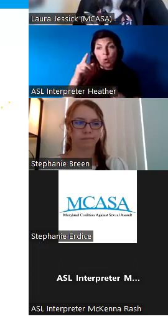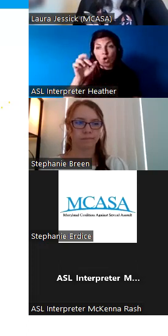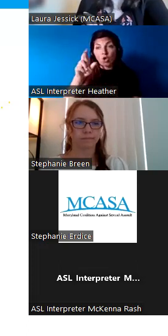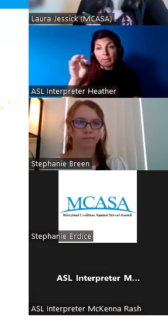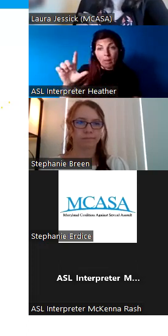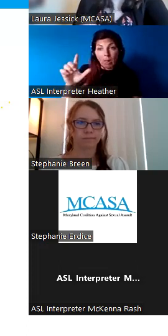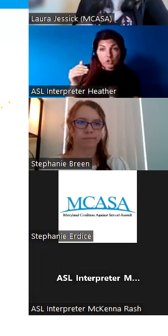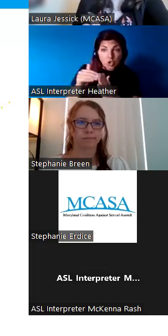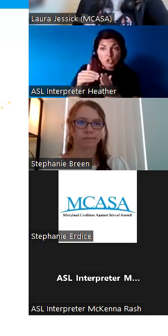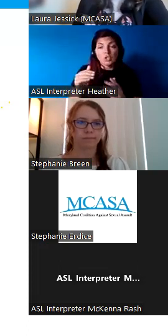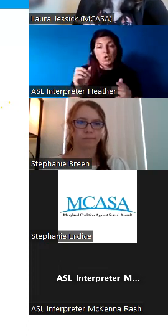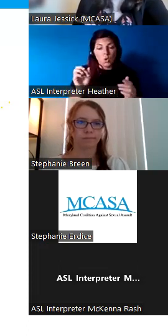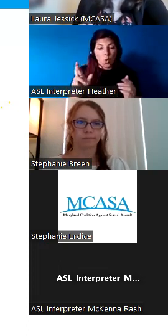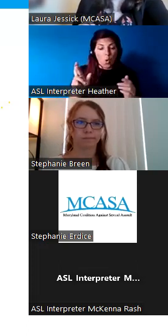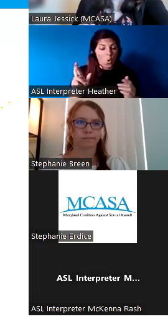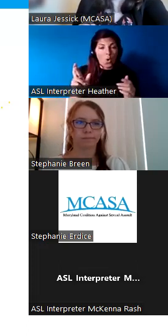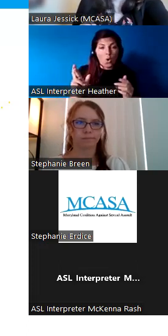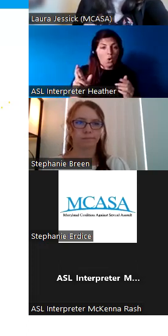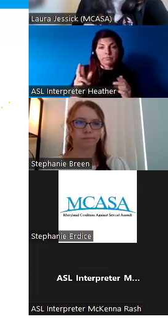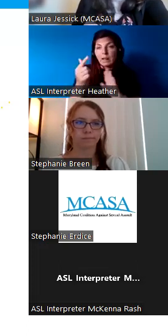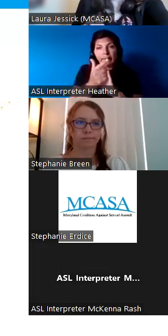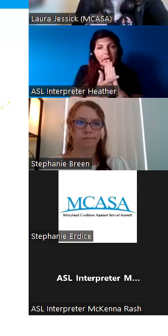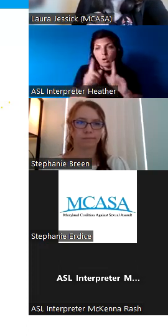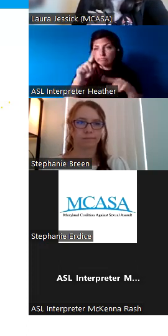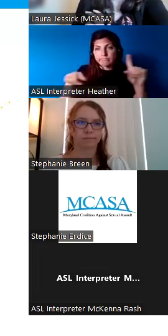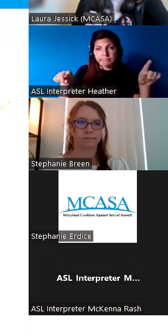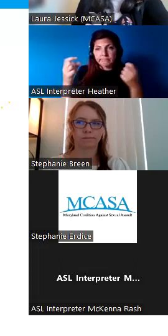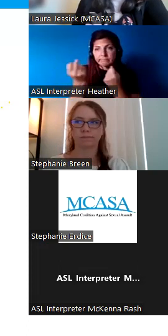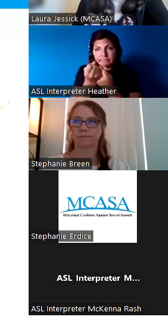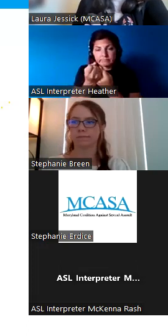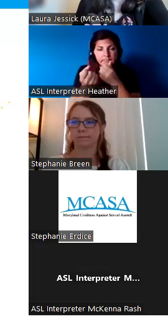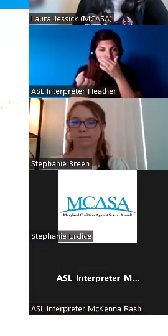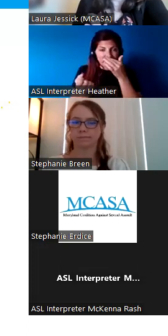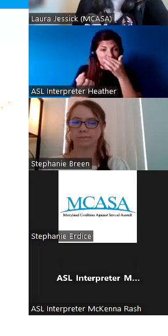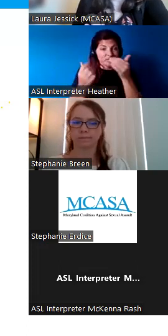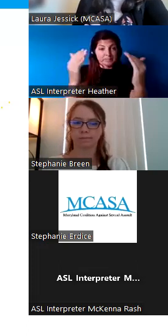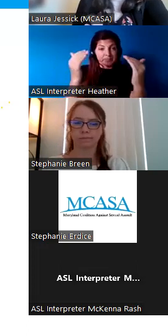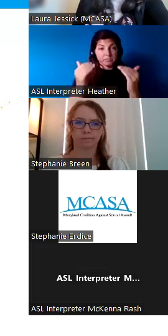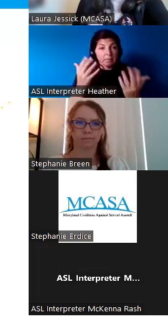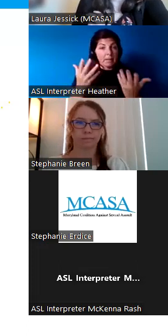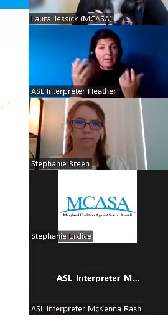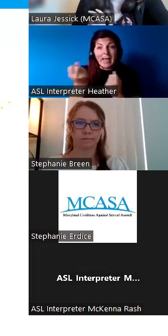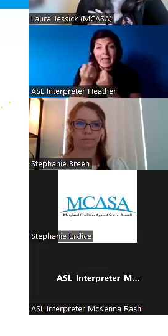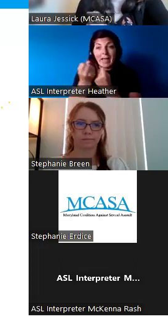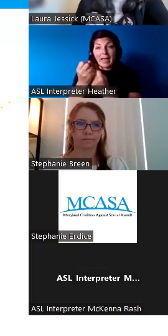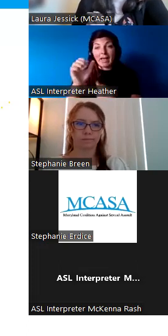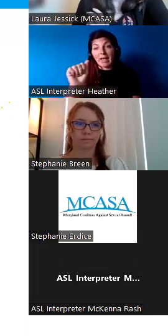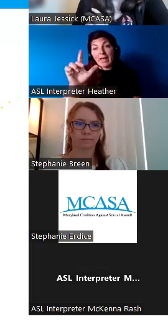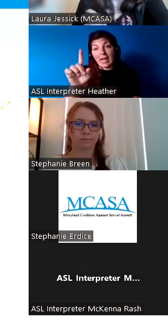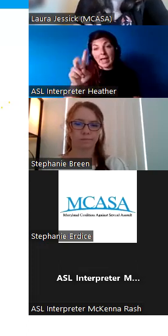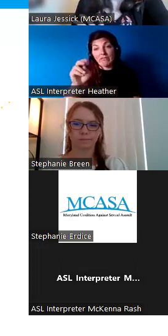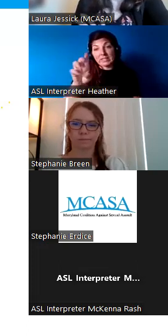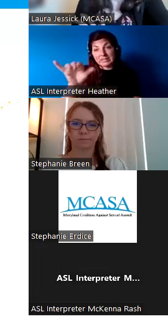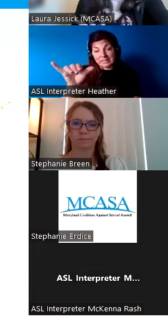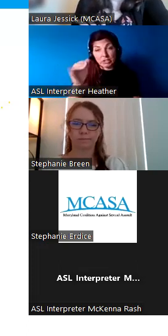they may be looking for some of those legal support options. Someone may also be seeking advocacy